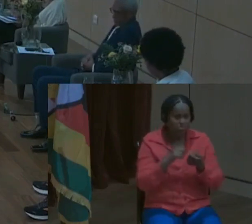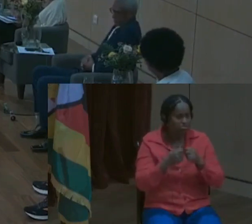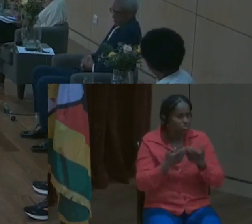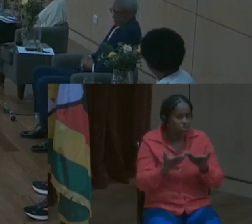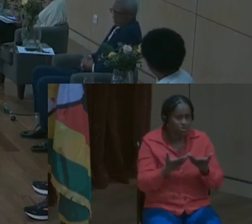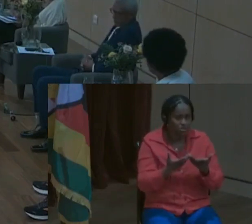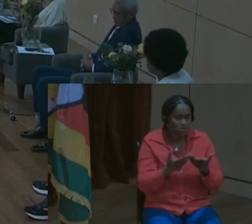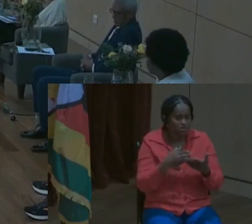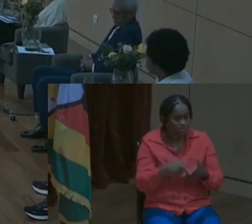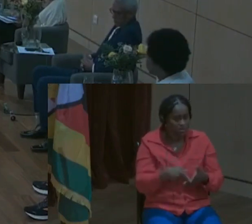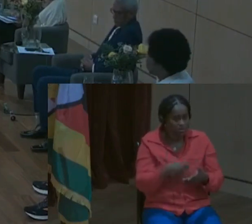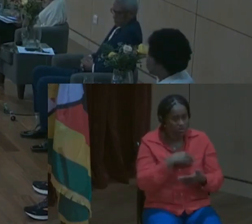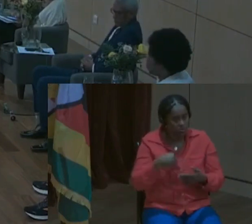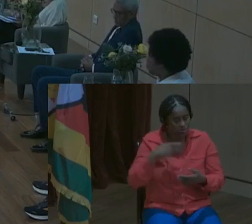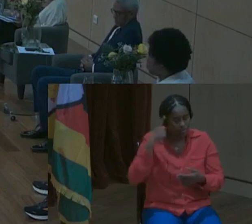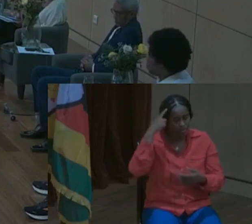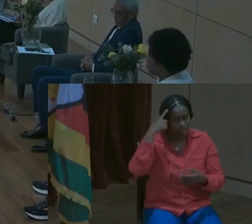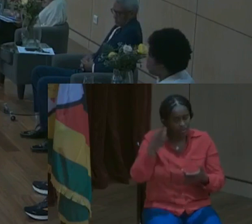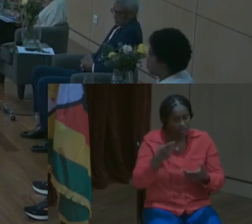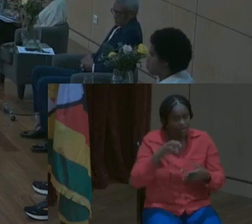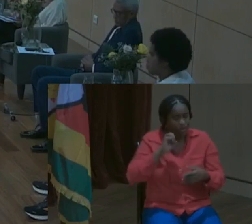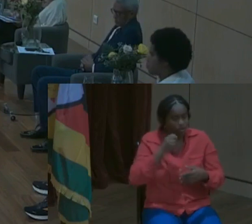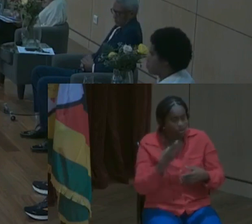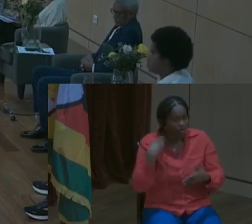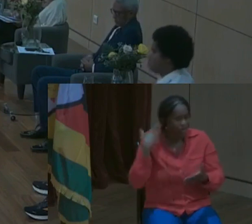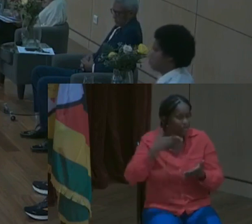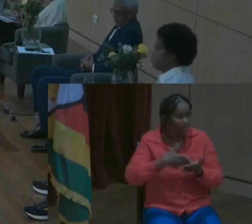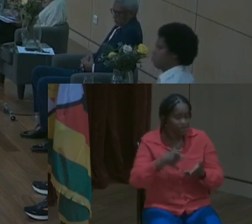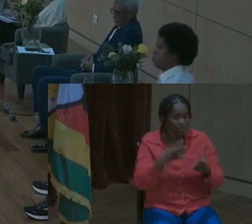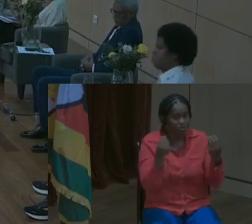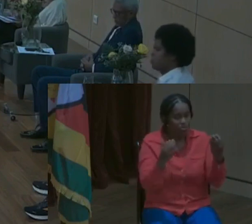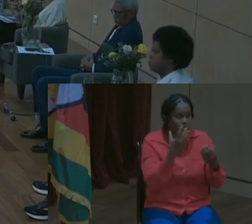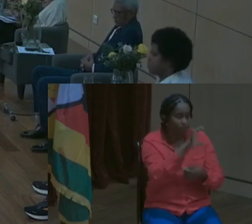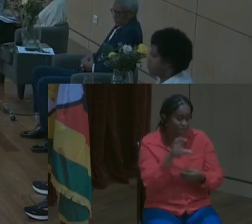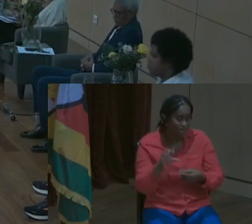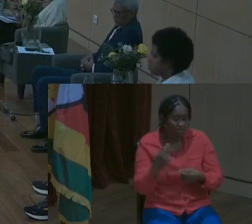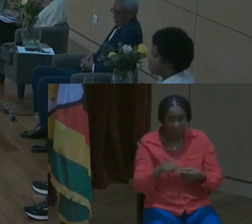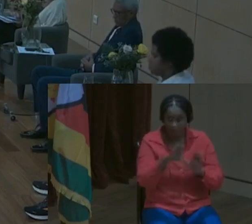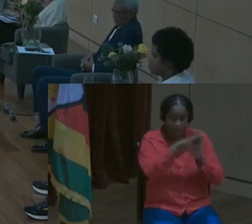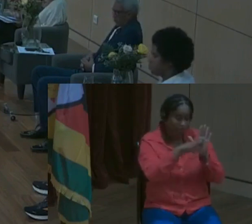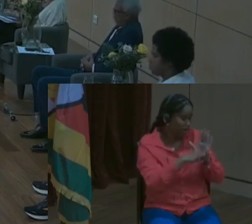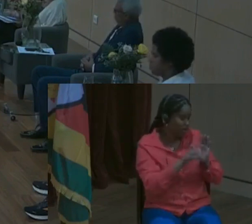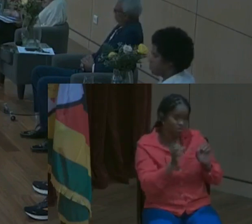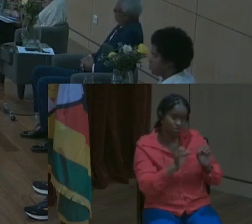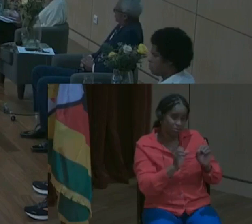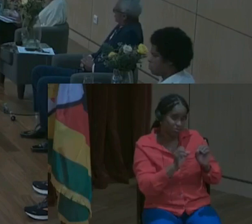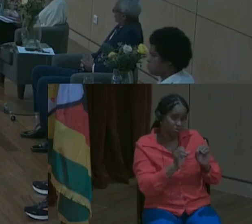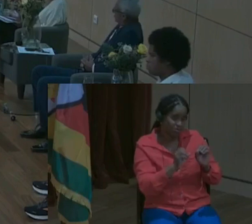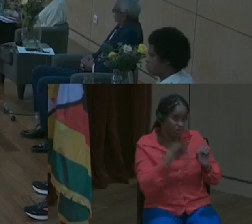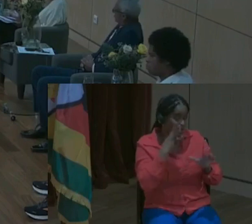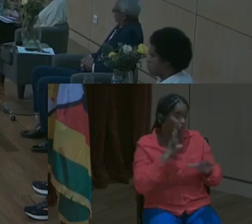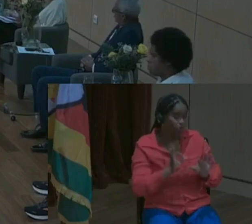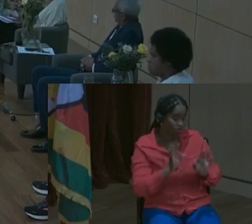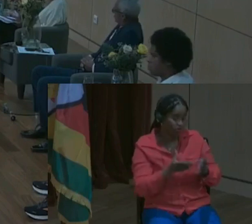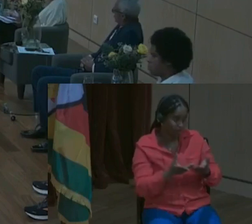awareness program within the country. There's limited, psychosocial support preparedness. Like I said, only 28% of